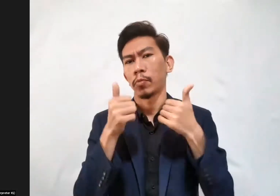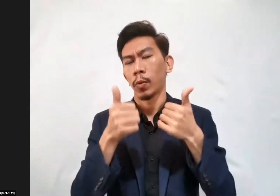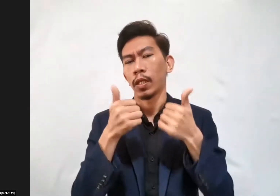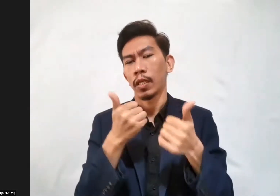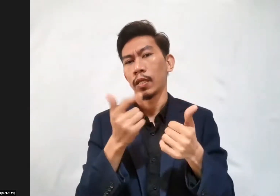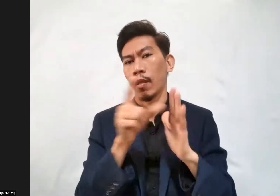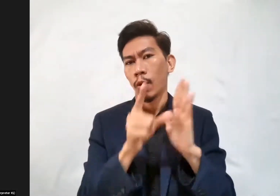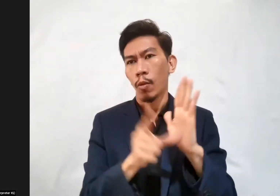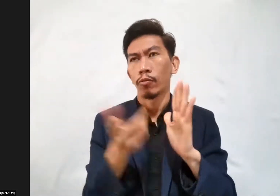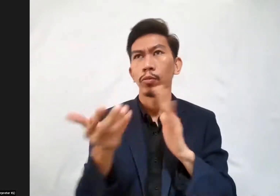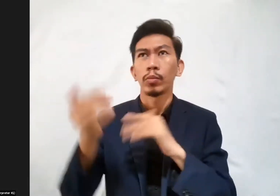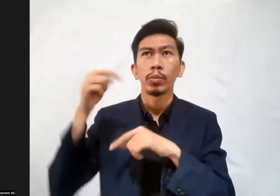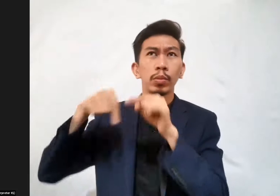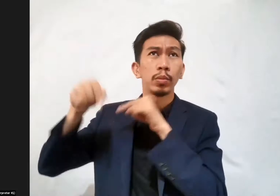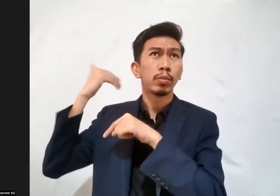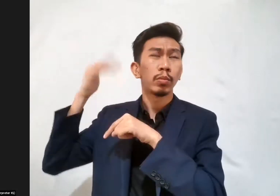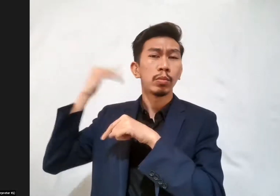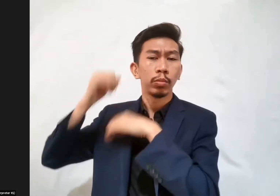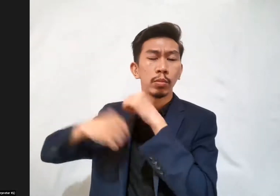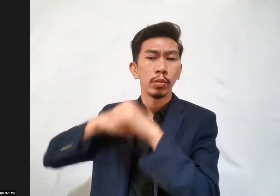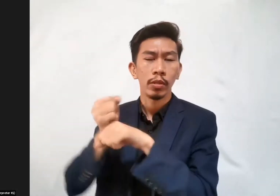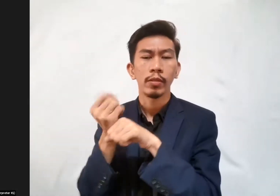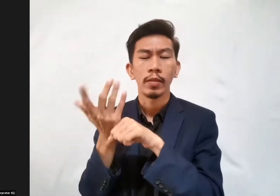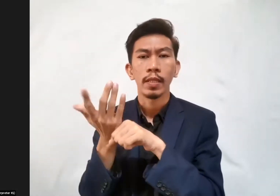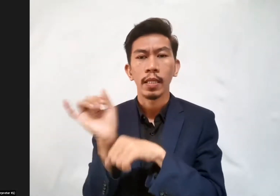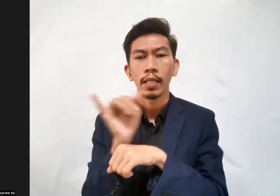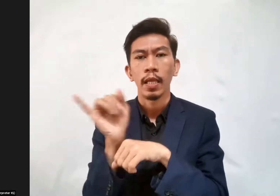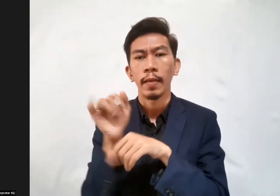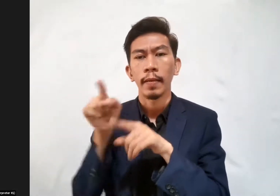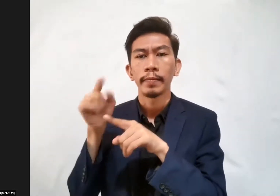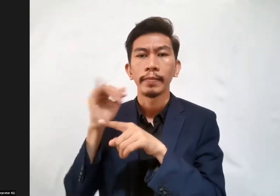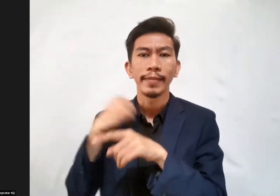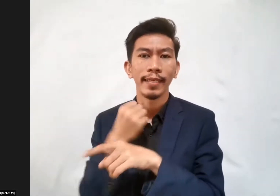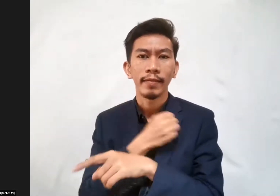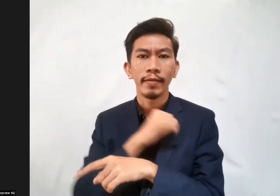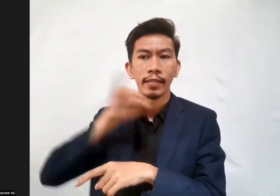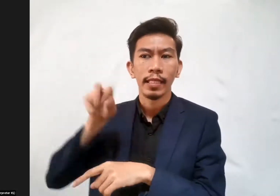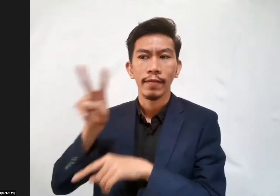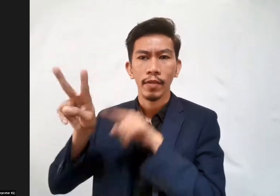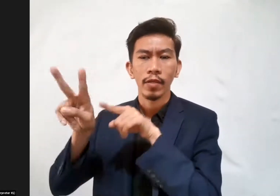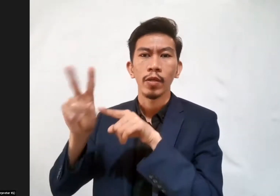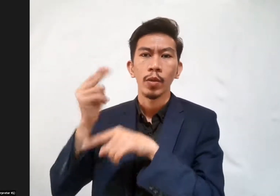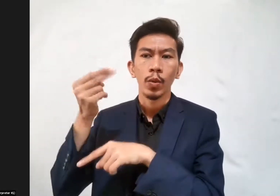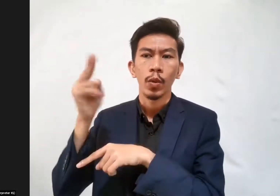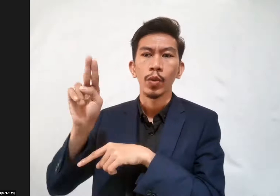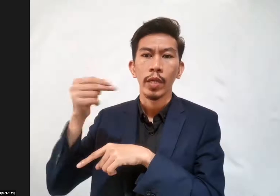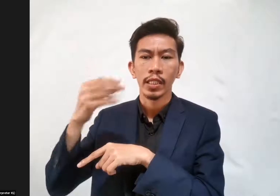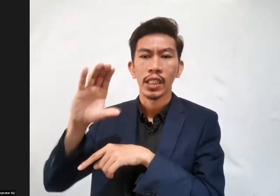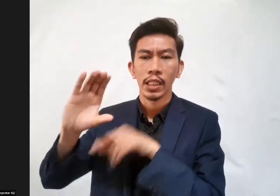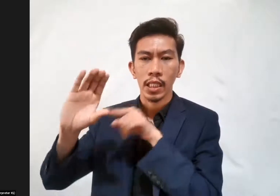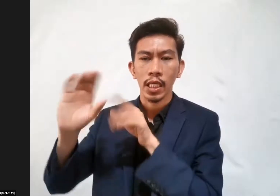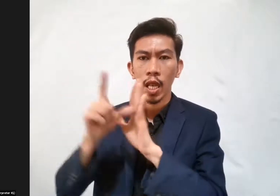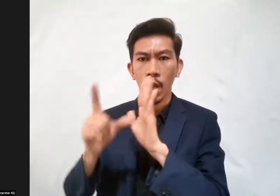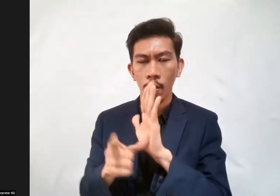in previous years. Just like what was mentioned by Senator JV, the Universal Healthcare